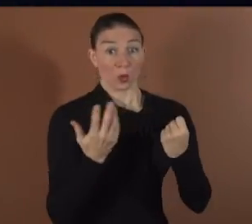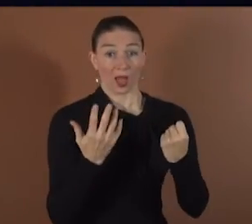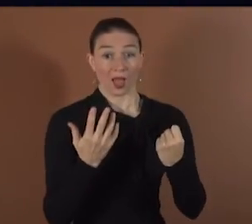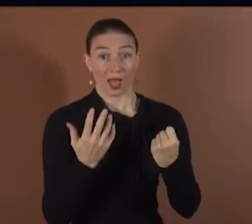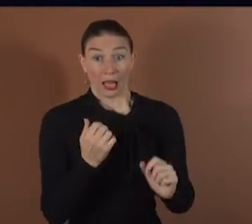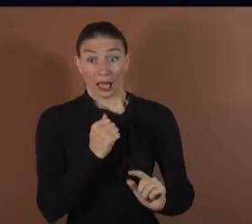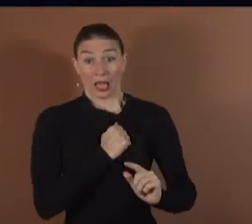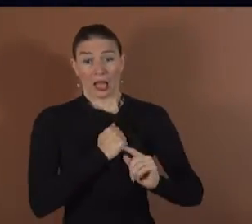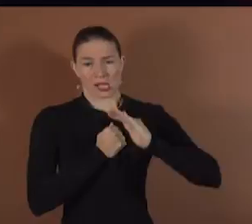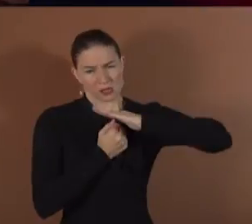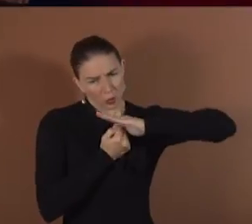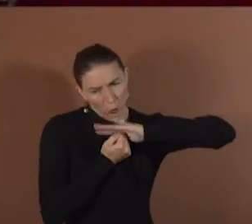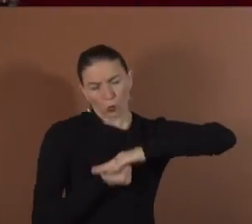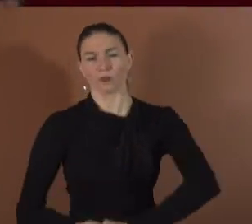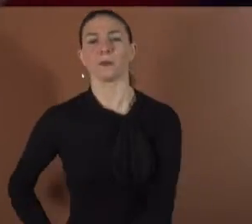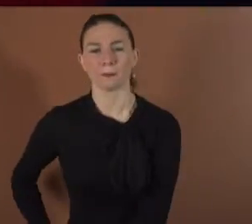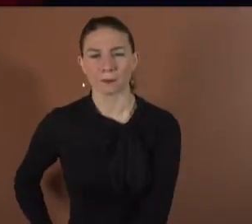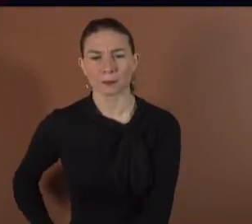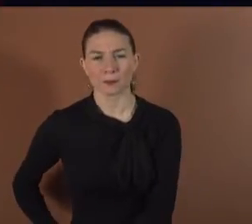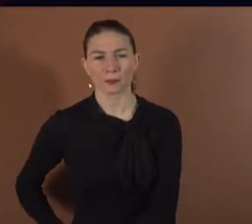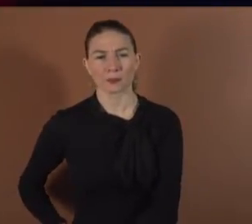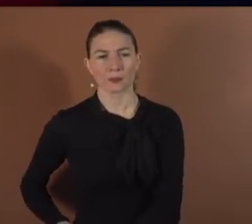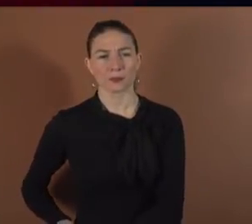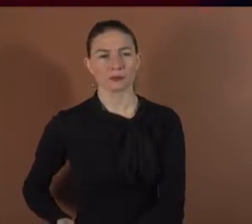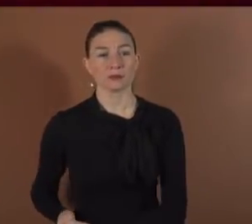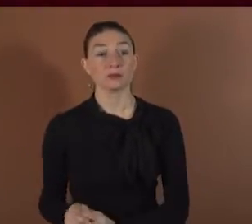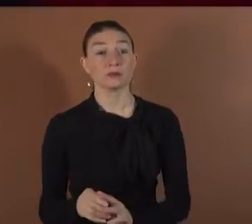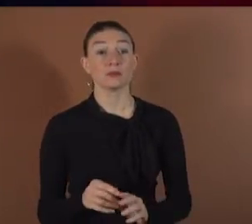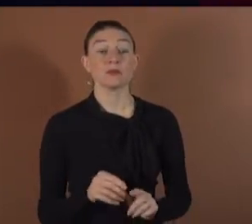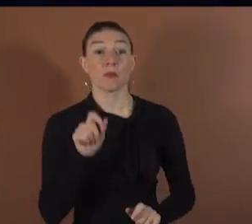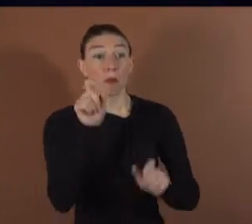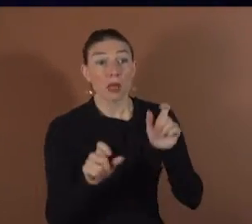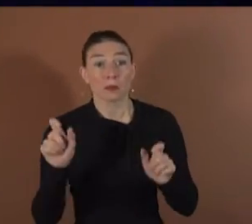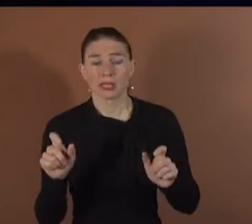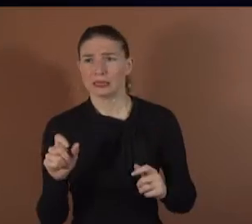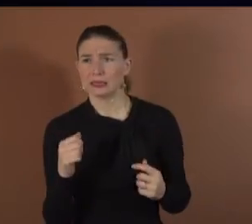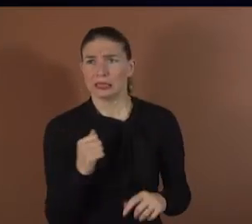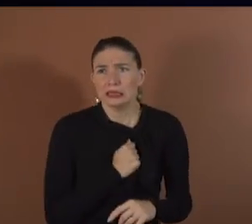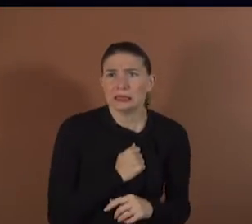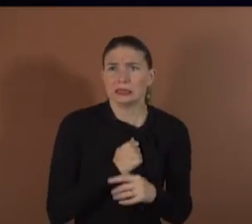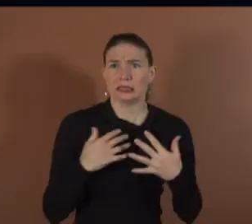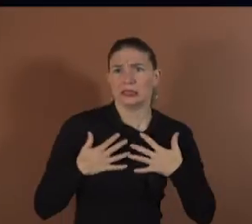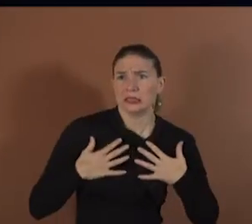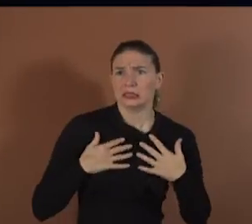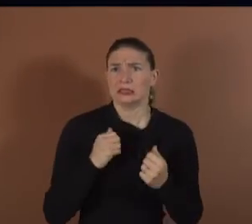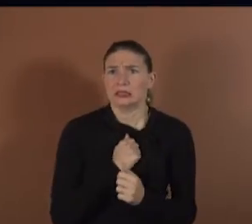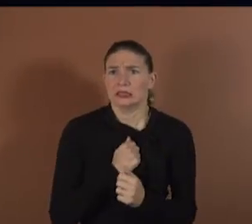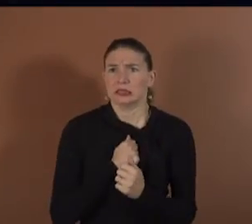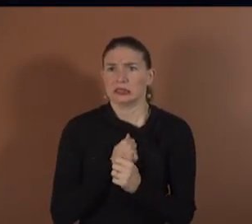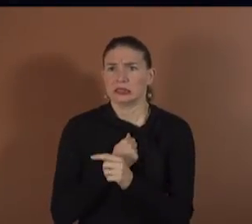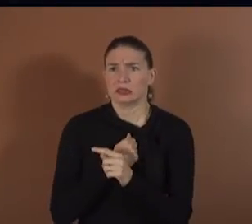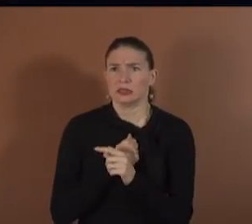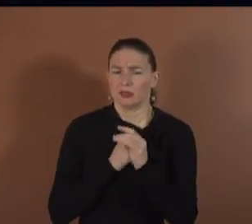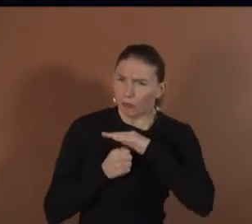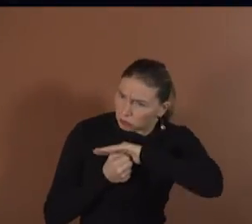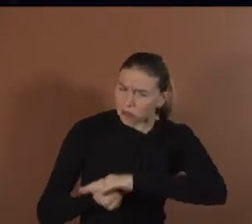Brave people, he said, are not those that are not afraid, but those that have conquered their fear.